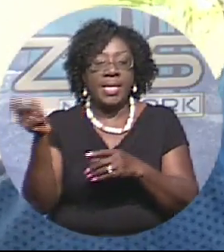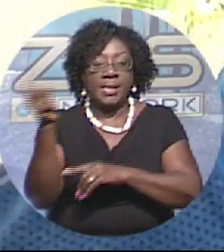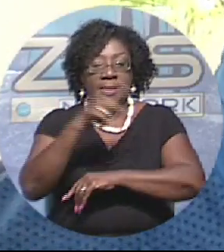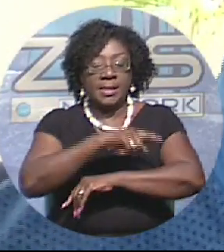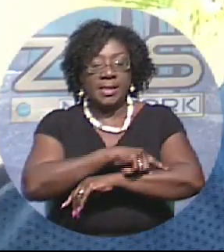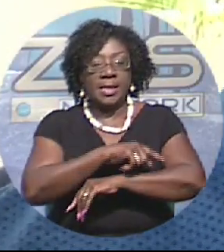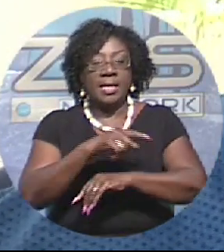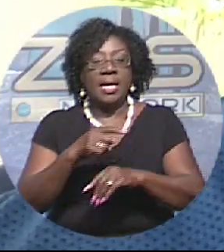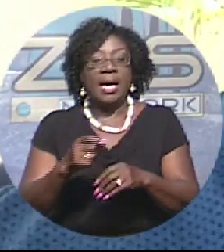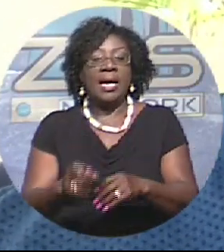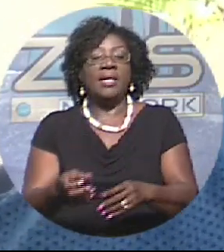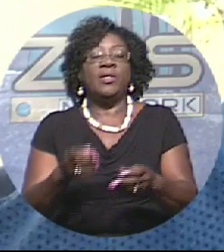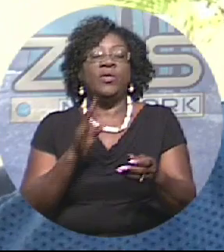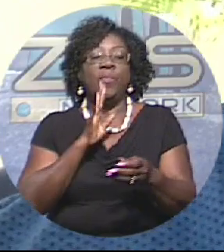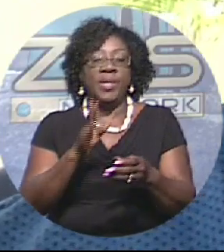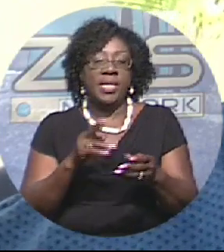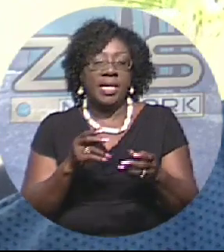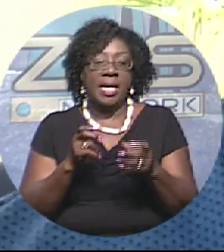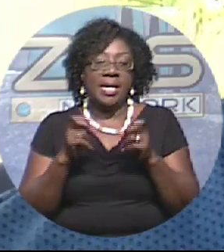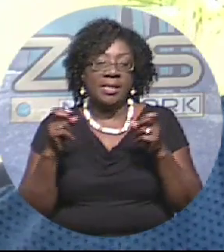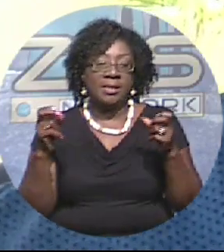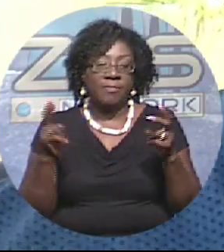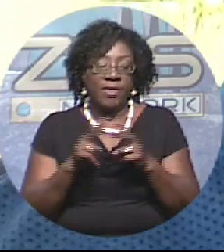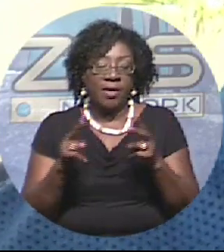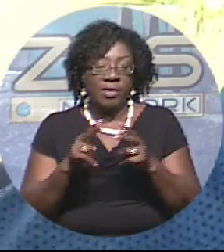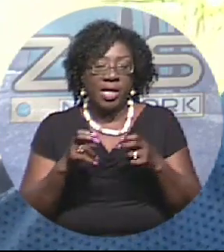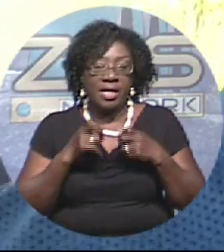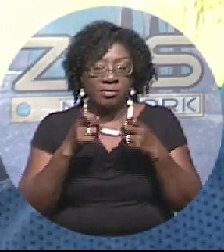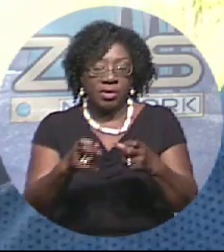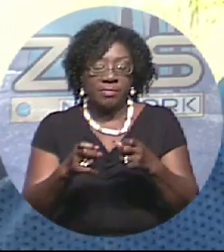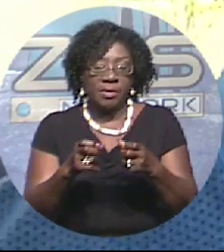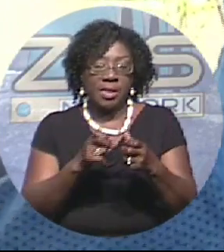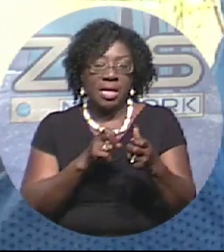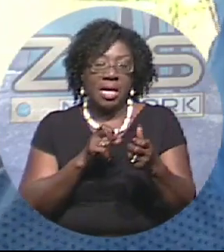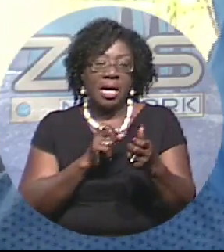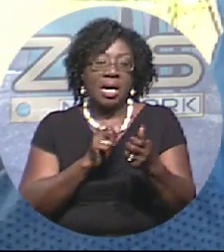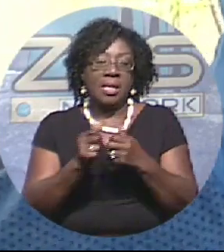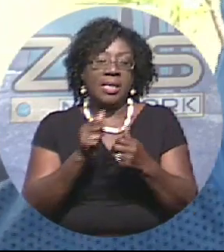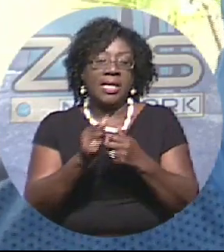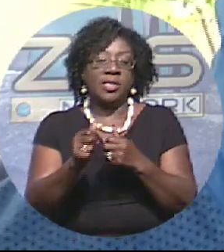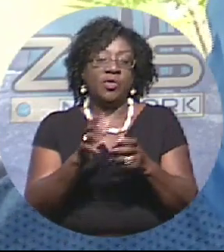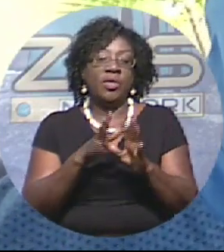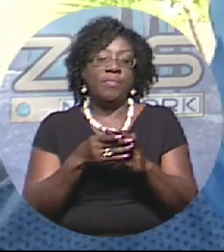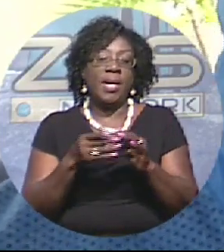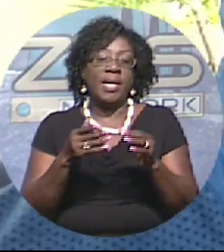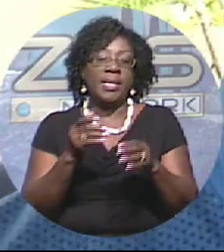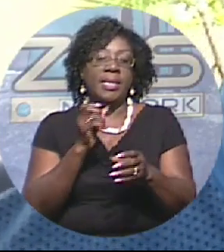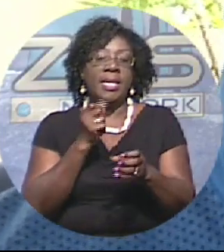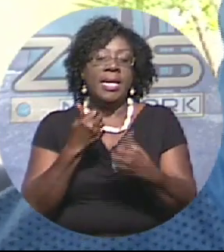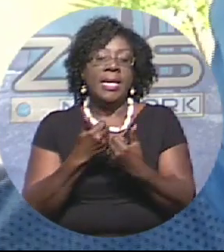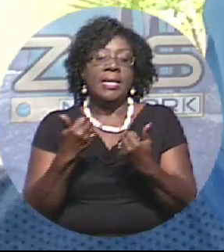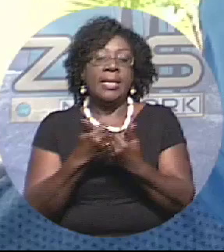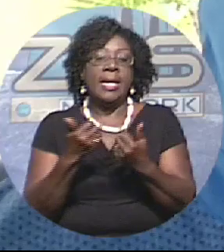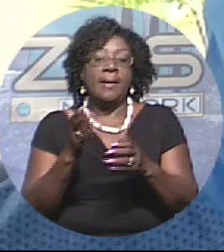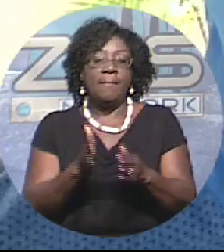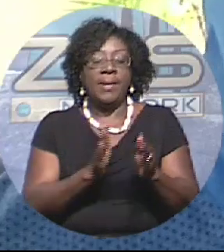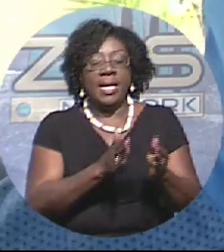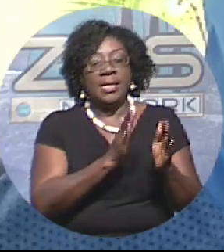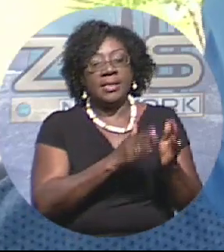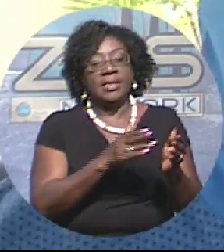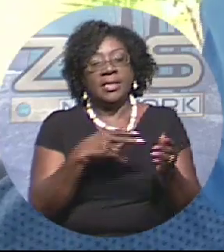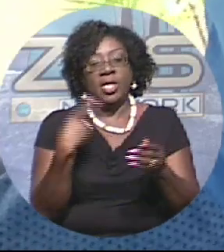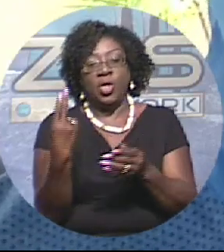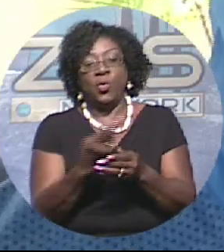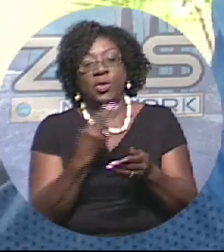be extremely aggressive, and I executed my game plan. So that's really the only difference